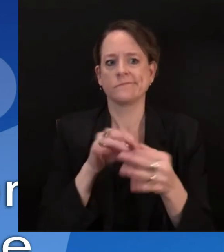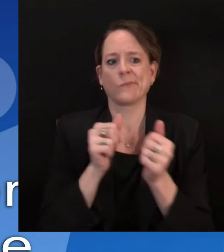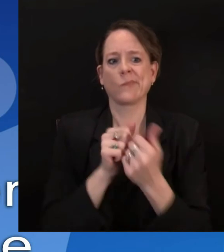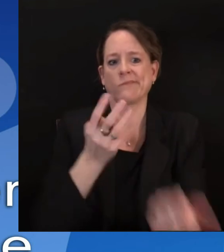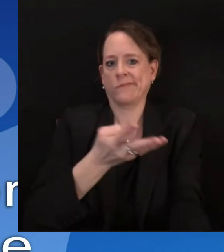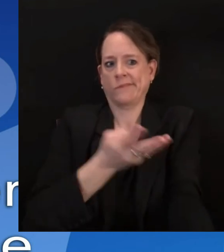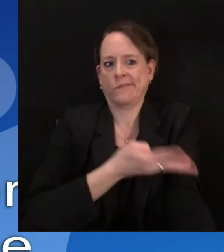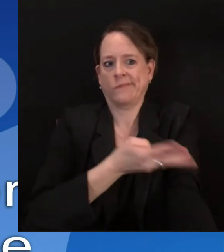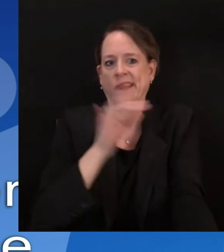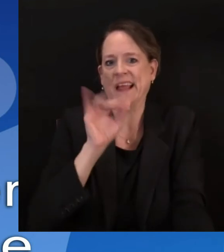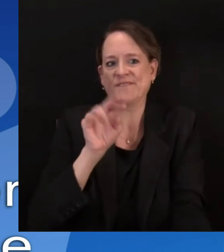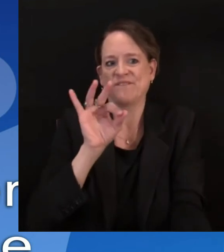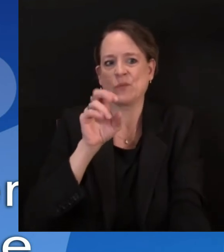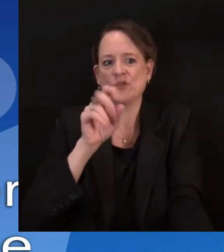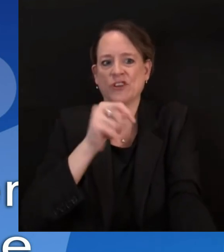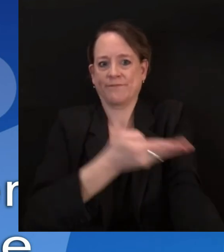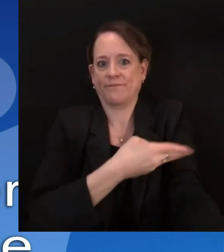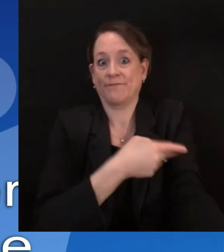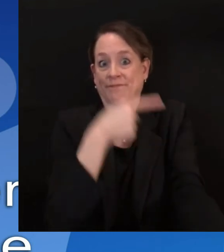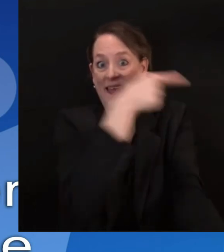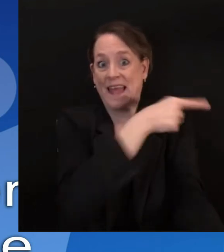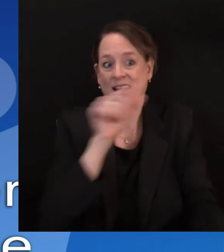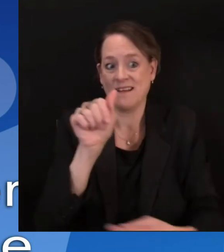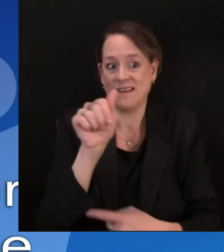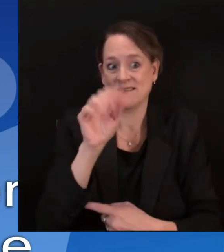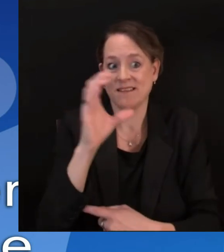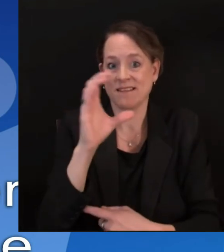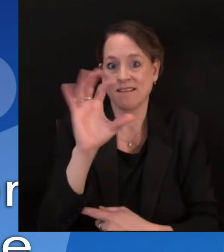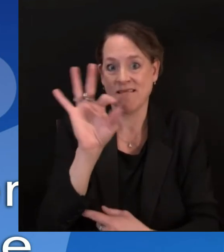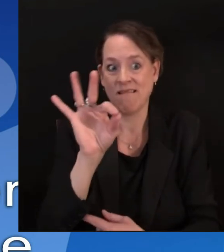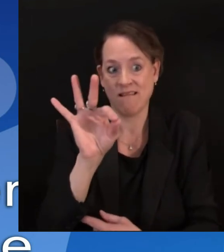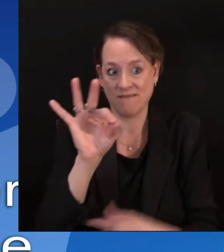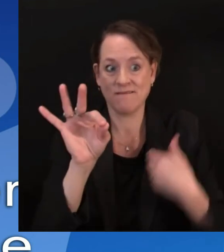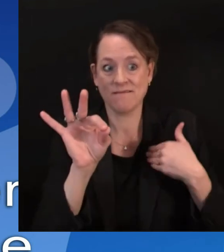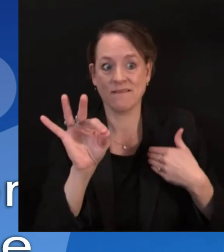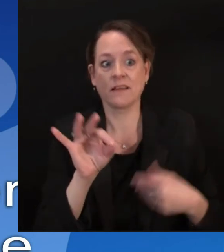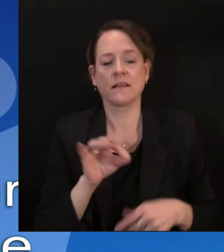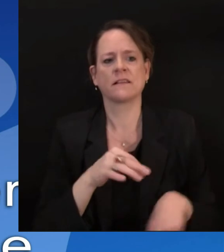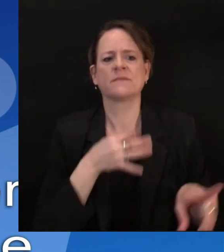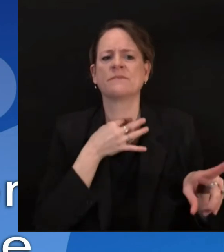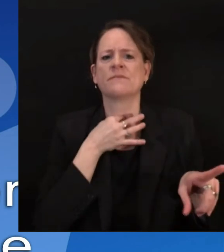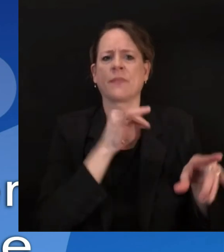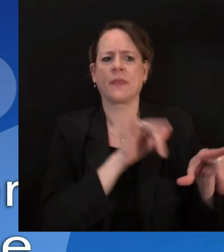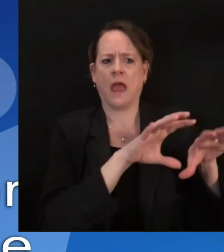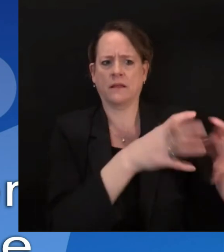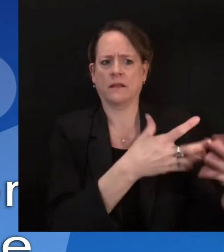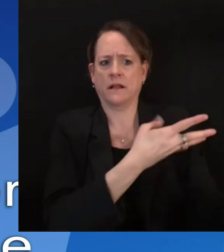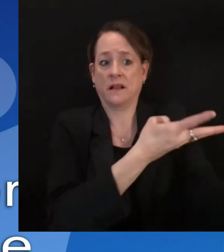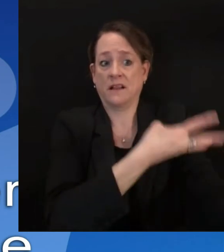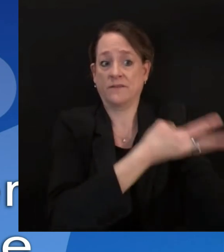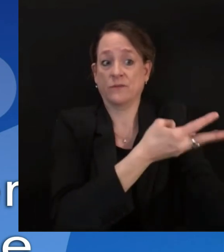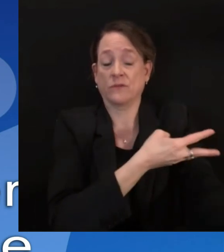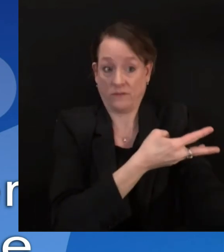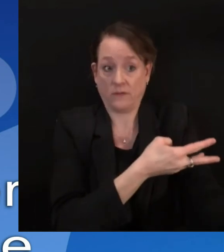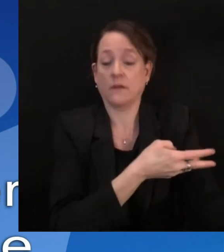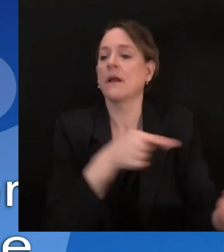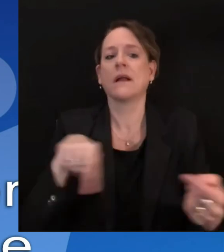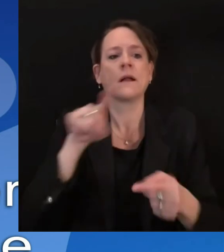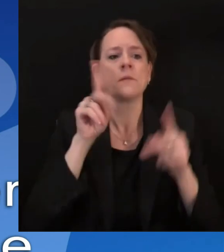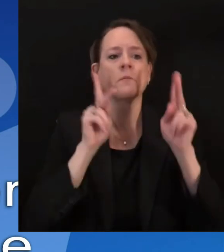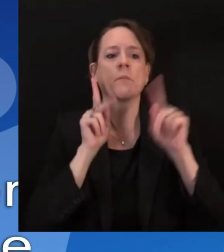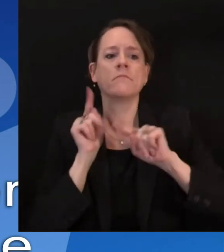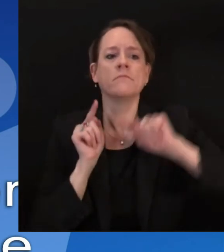just wondering, have you guys taken any patients there yet? And is this something that you expect to be used heavily? Have there